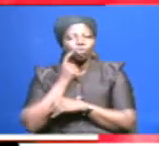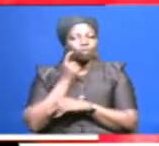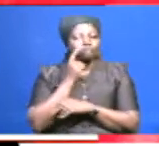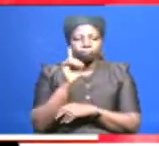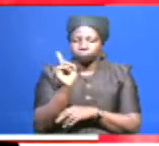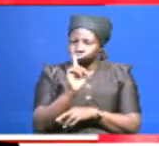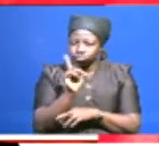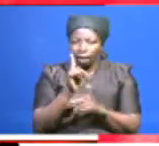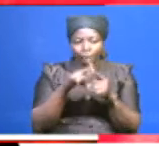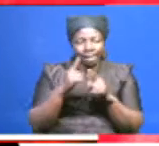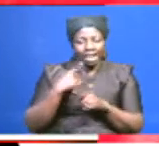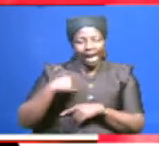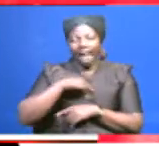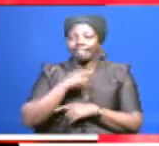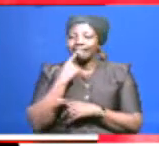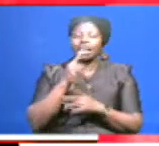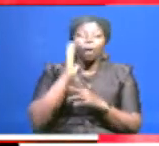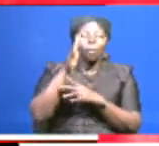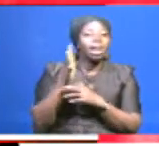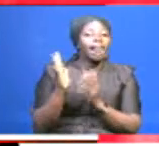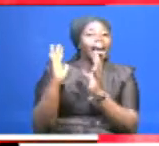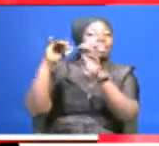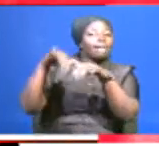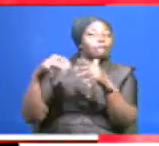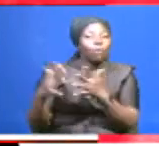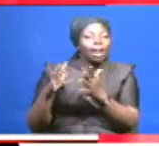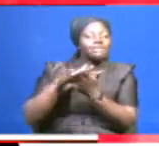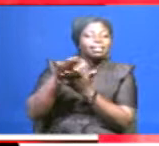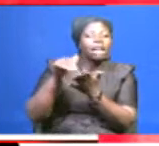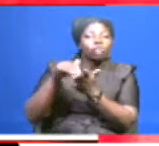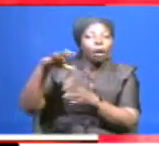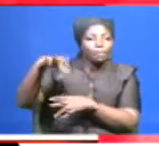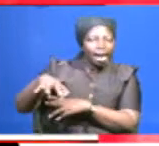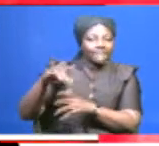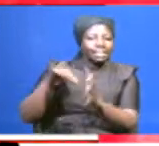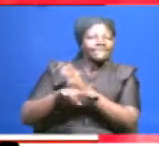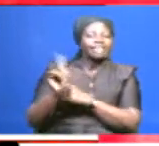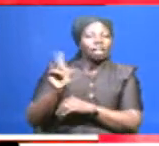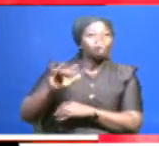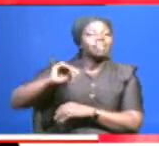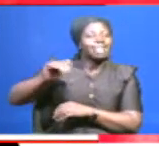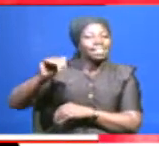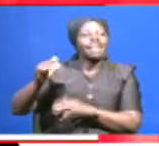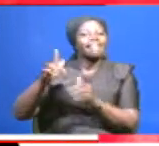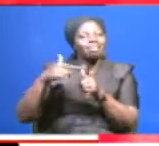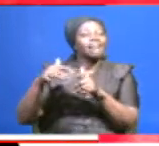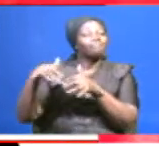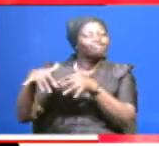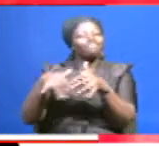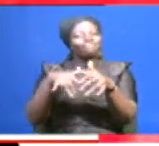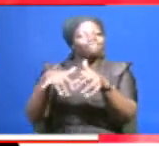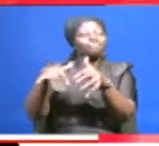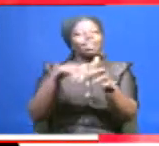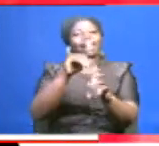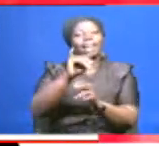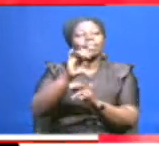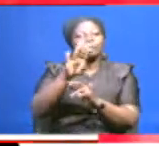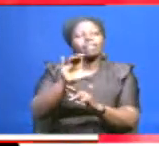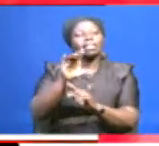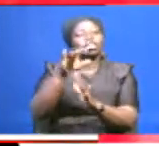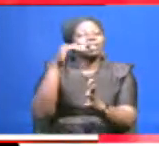going to assemble at the Central Park in the city of Nairobi and march to the IBC headquarters